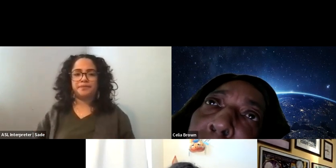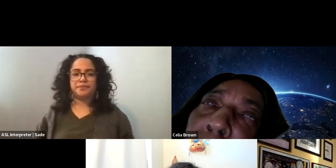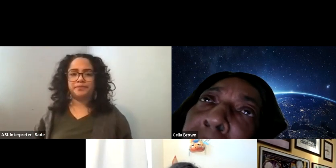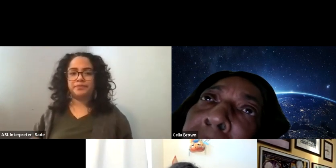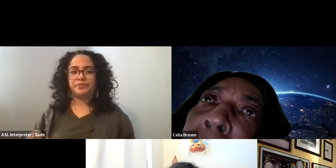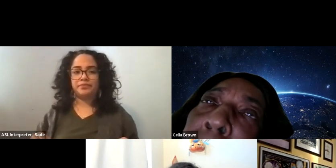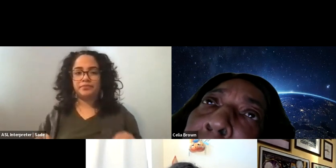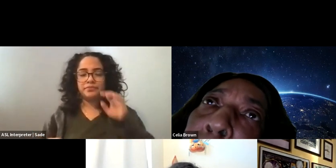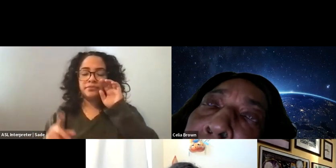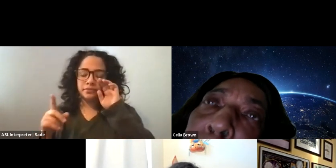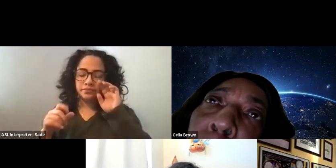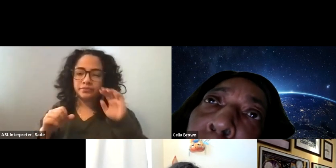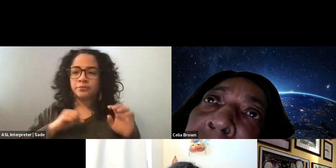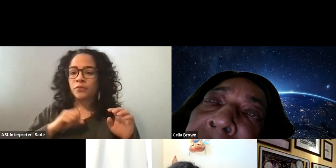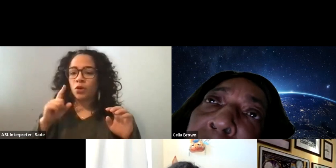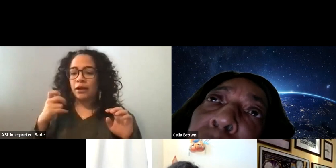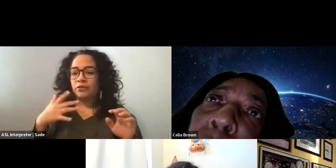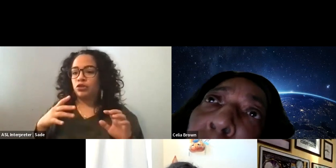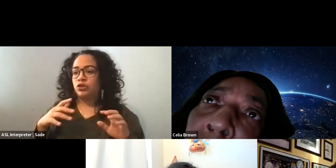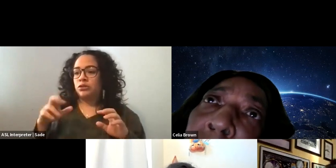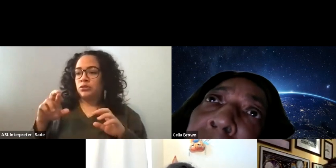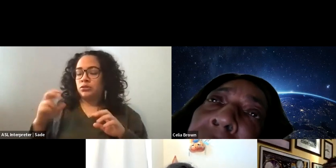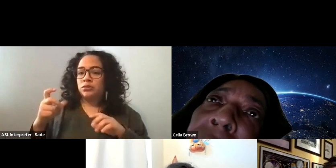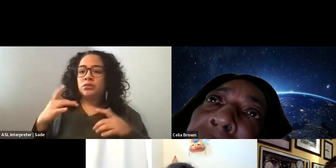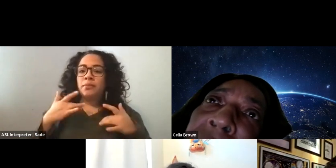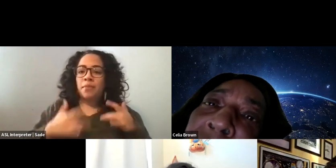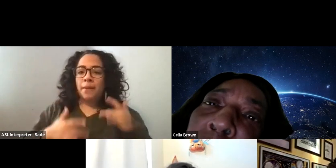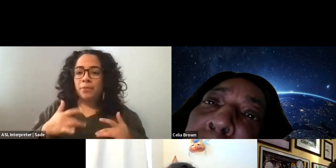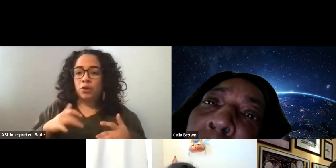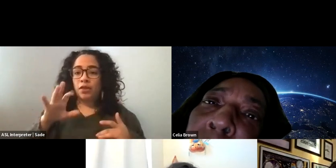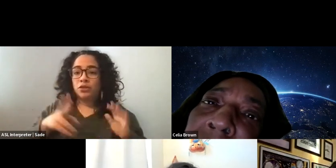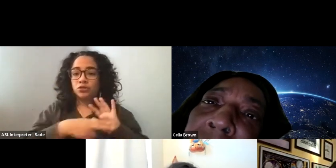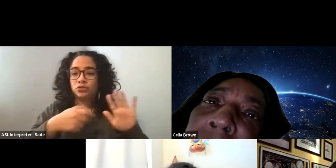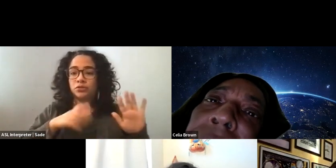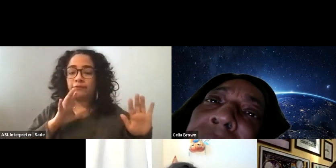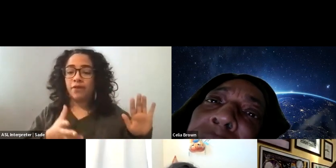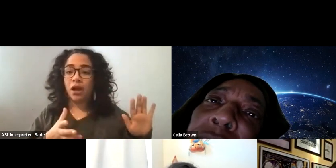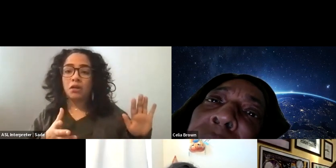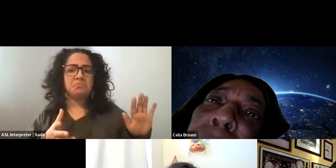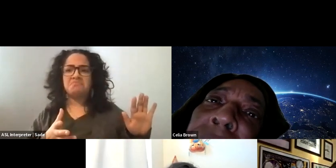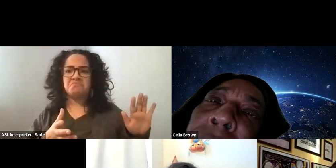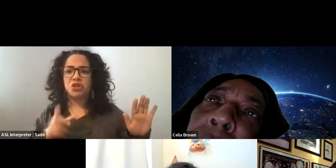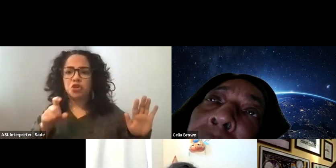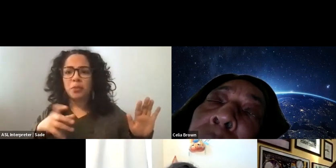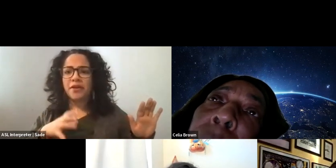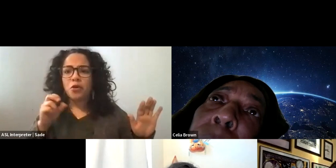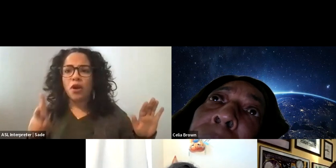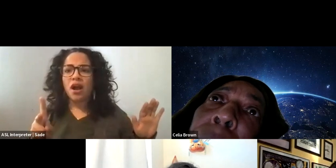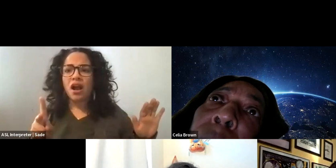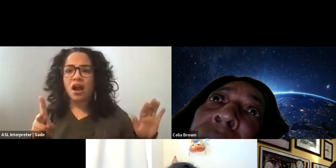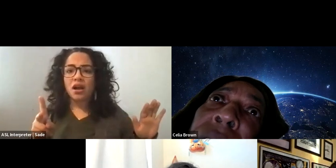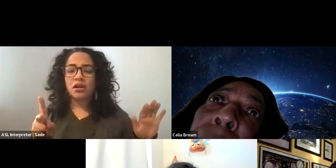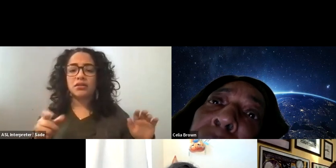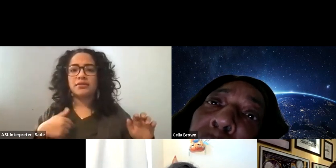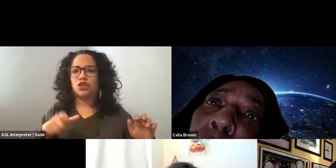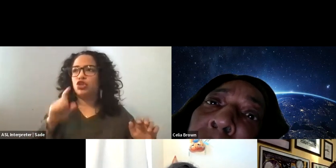diagnosed bipolar, if that's who you are, that should be okay. It shouldn't be, oh, you're